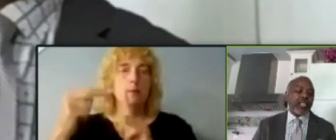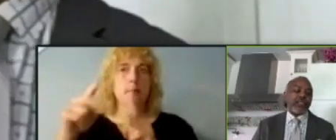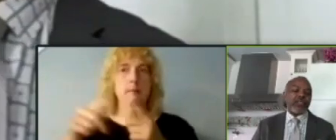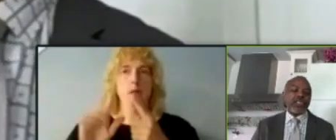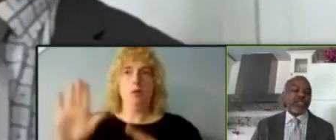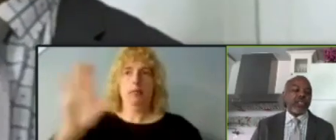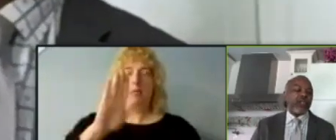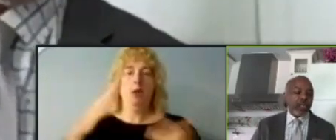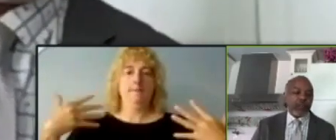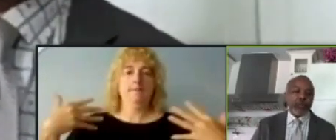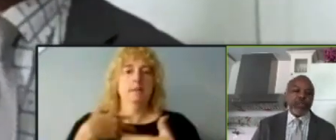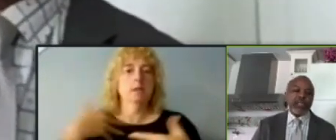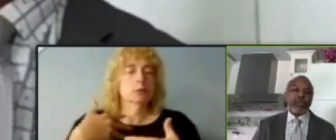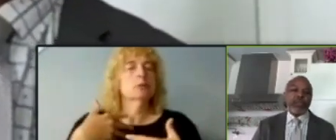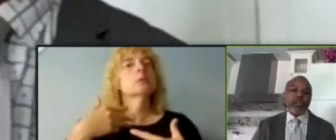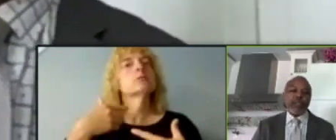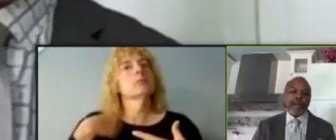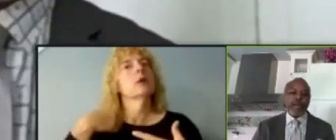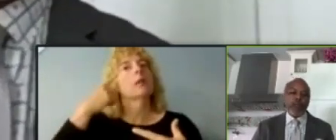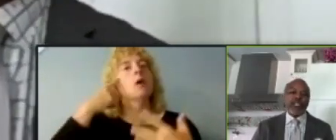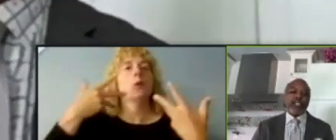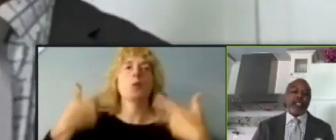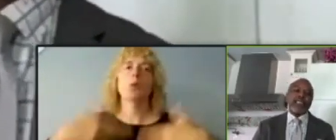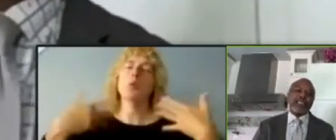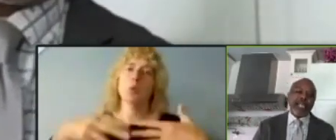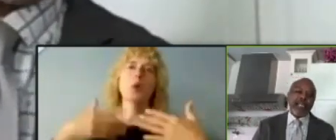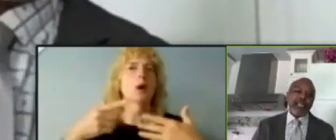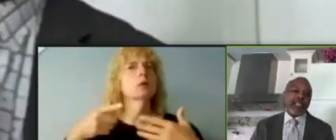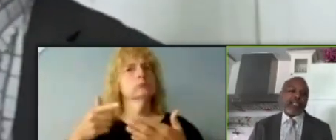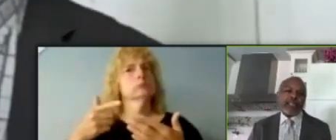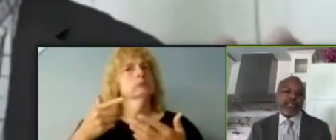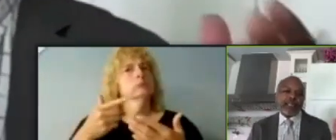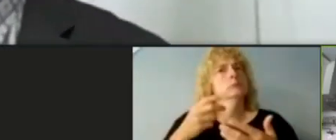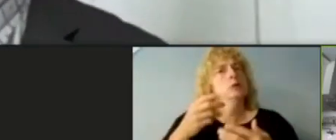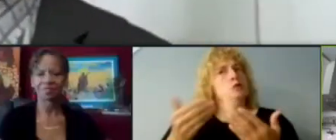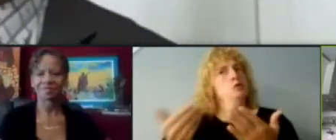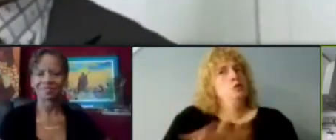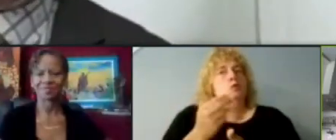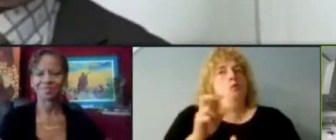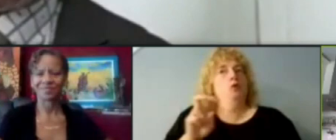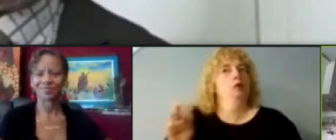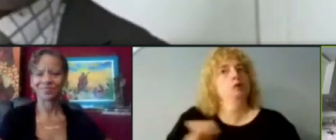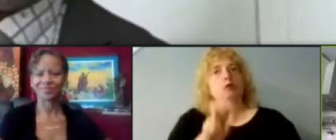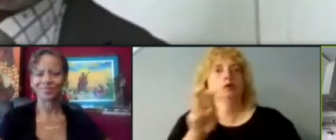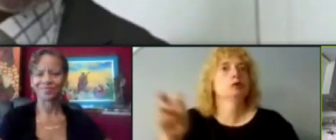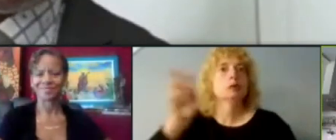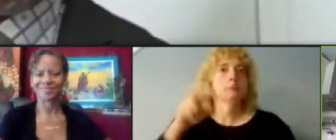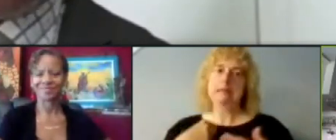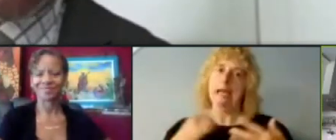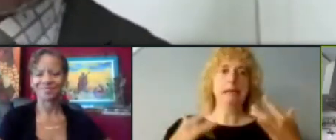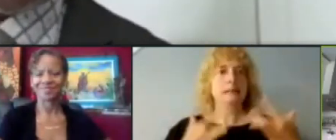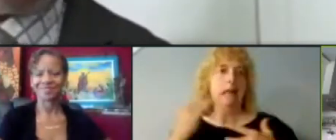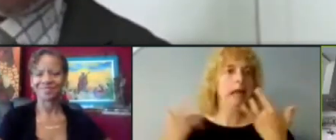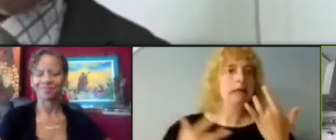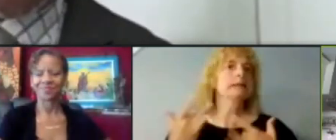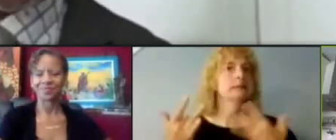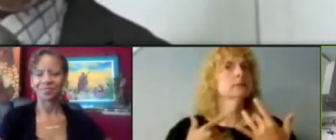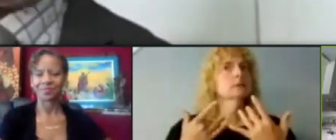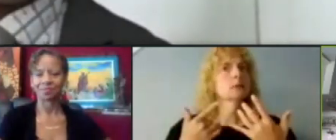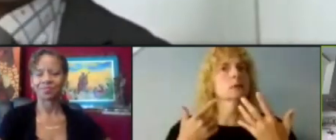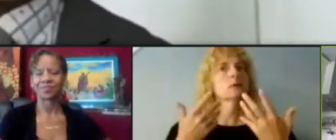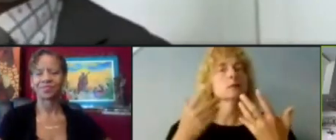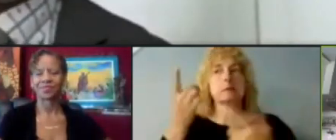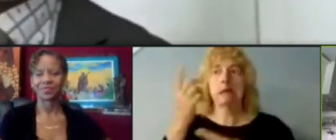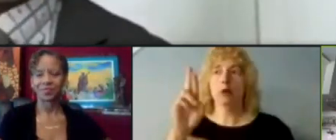think that is just an incredible journey we're on, and I'm excited. Dr. Thompson has been a tremendous